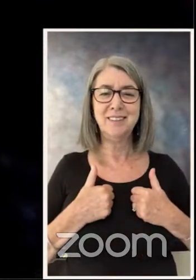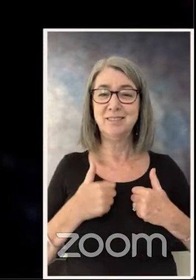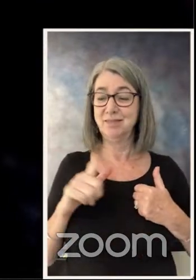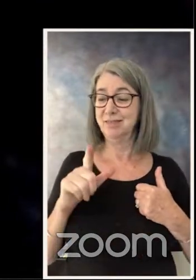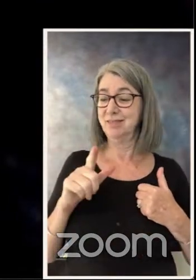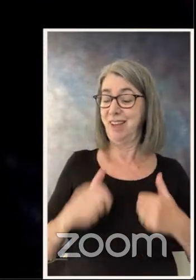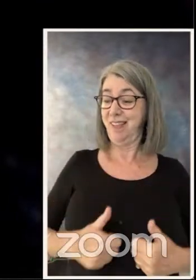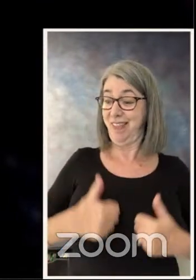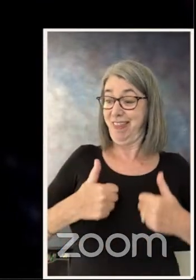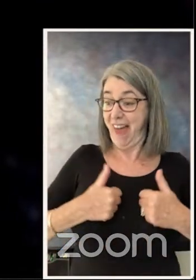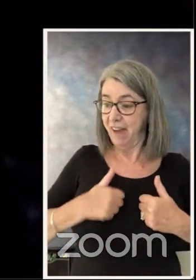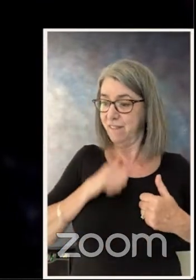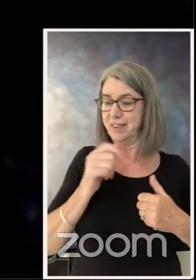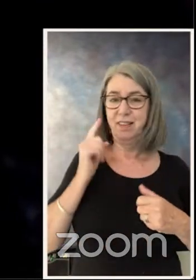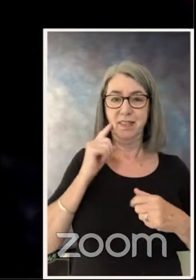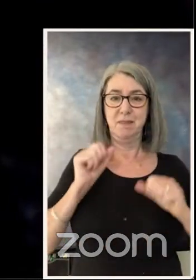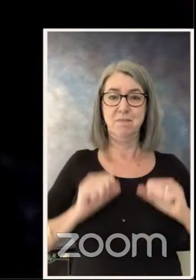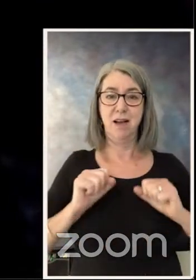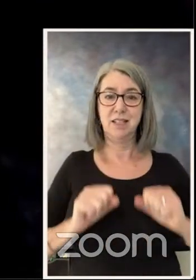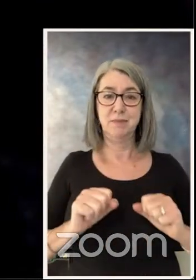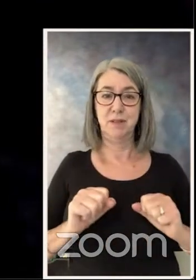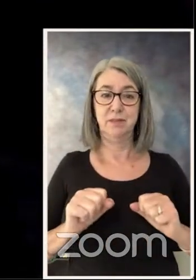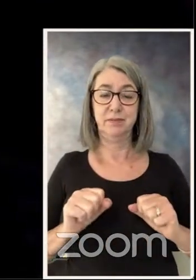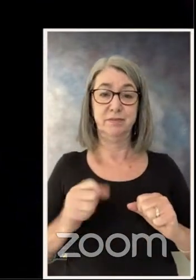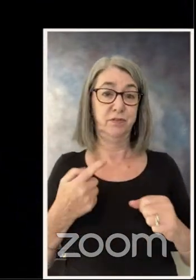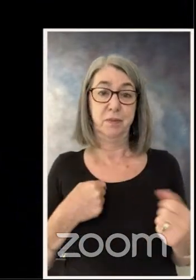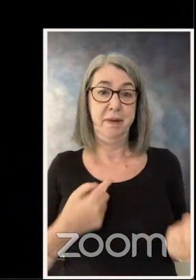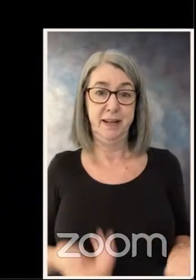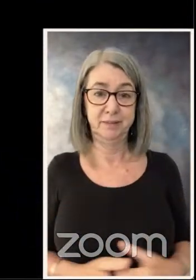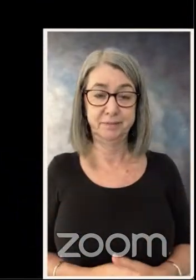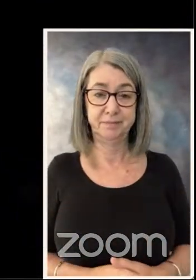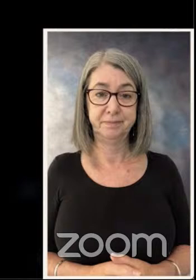life that I didn't think was possible for me to live.